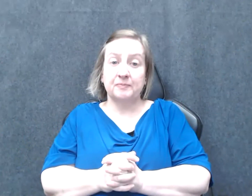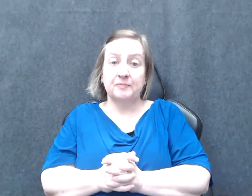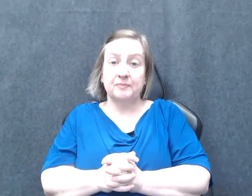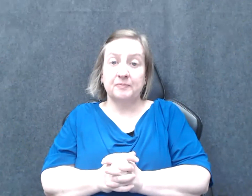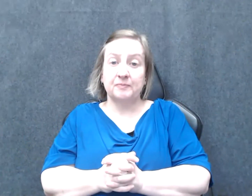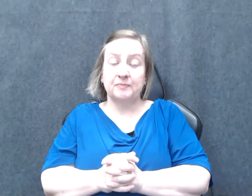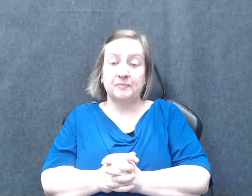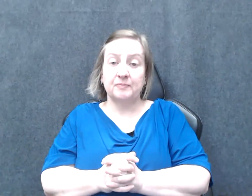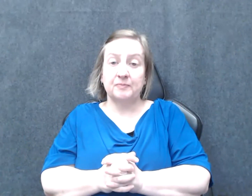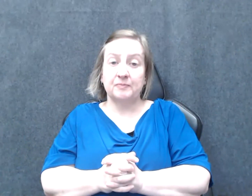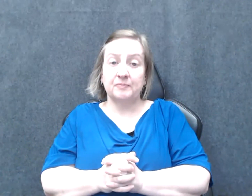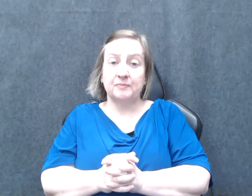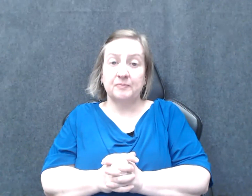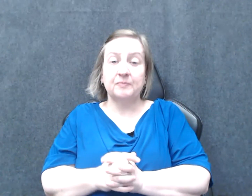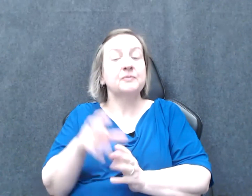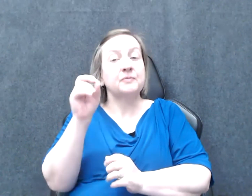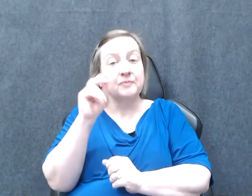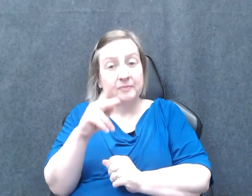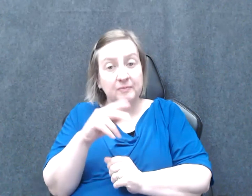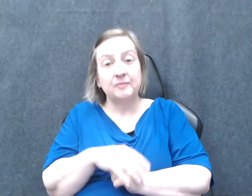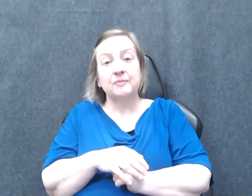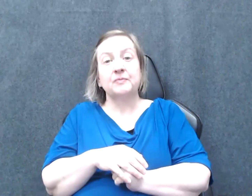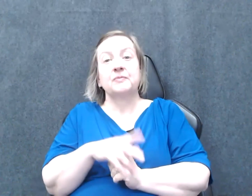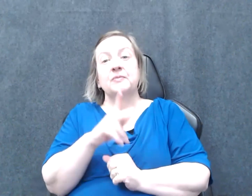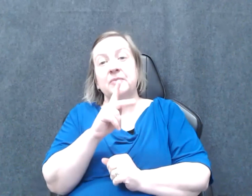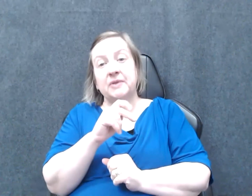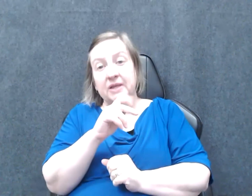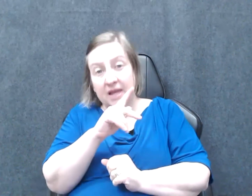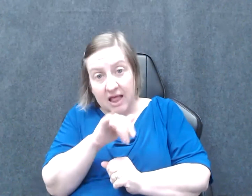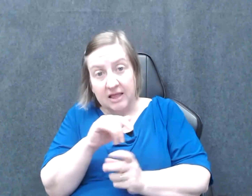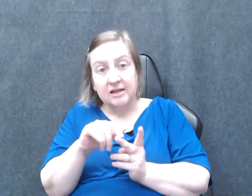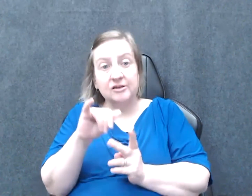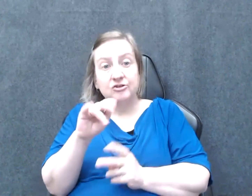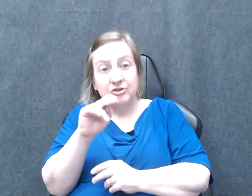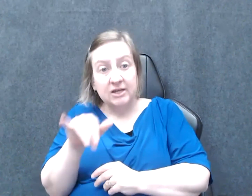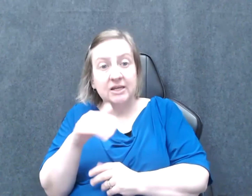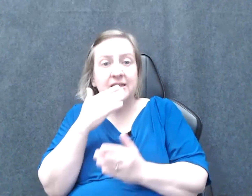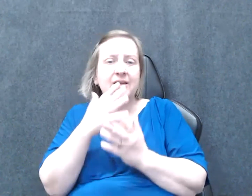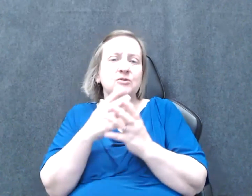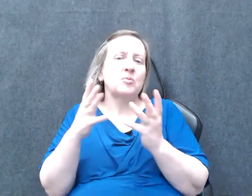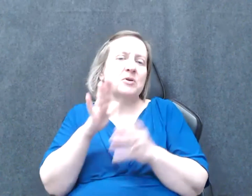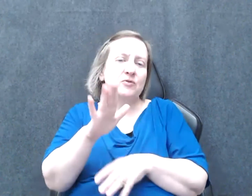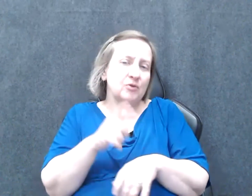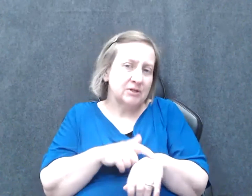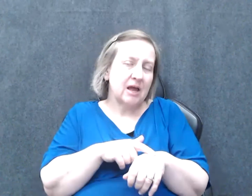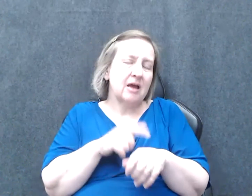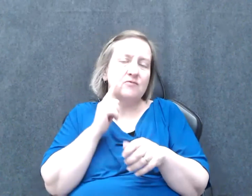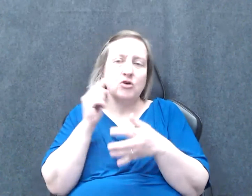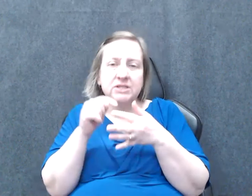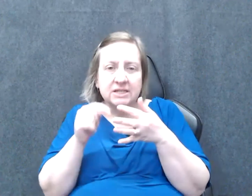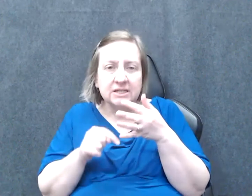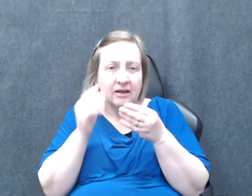All right. Hung, Kelly, Jenny, thank you so much for your time and all of the detailed and helpful